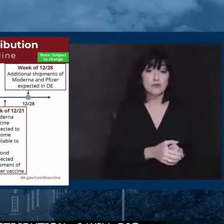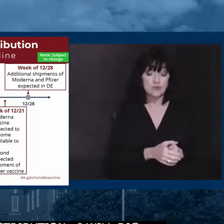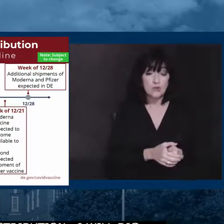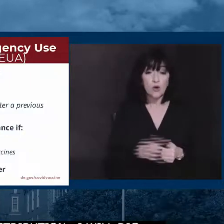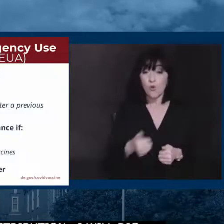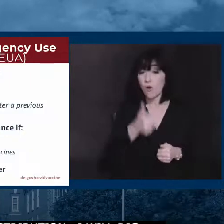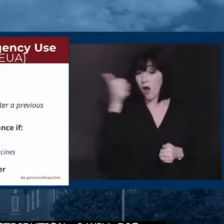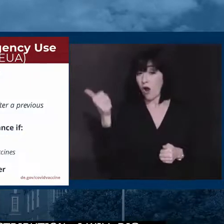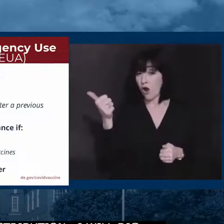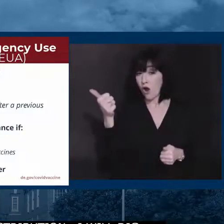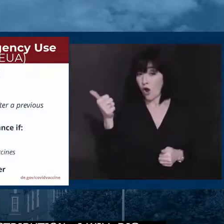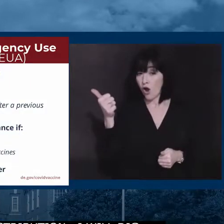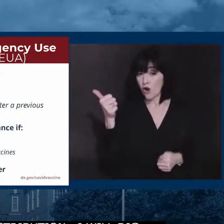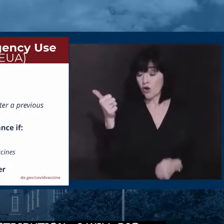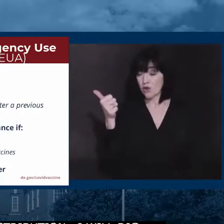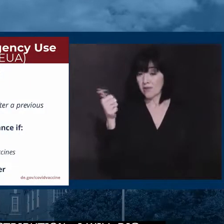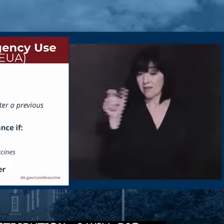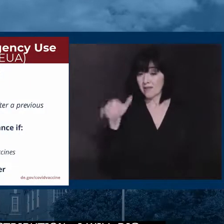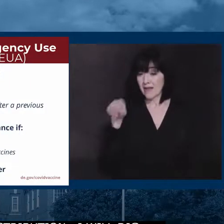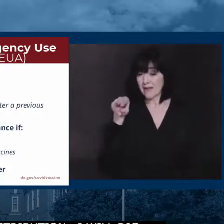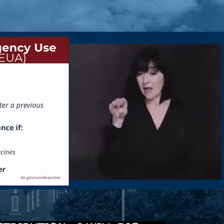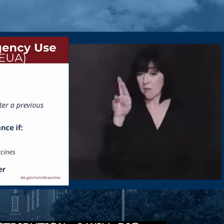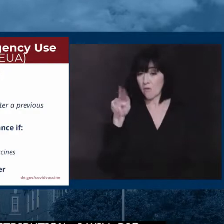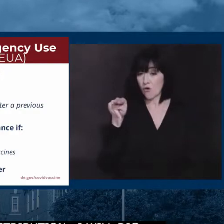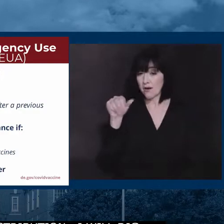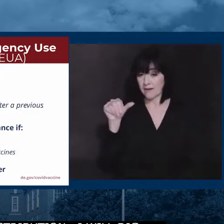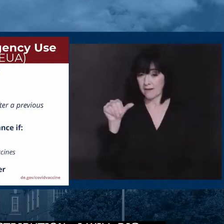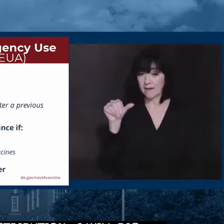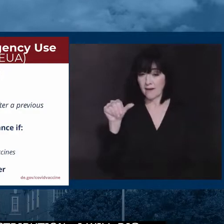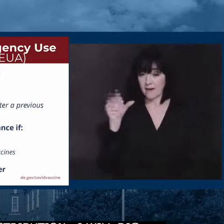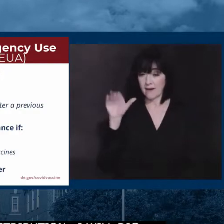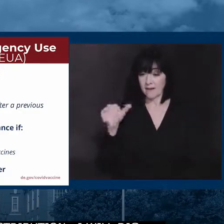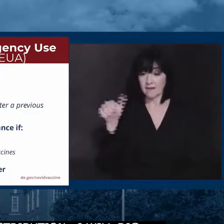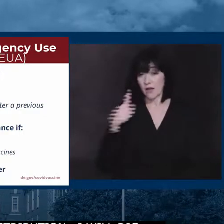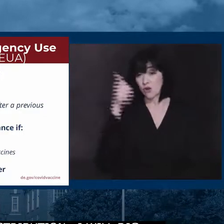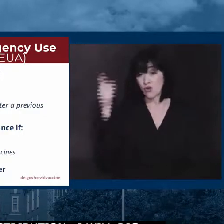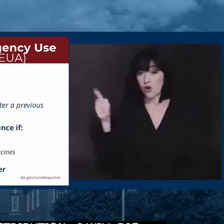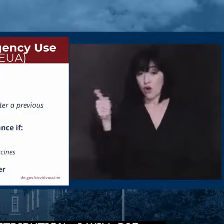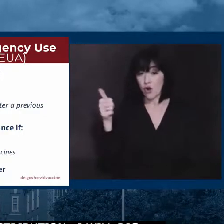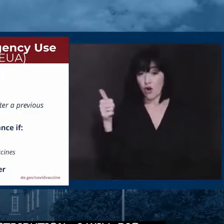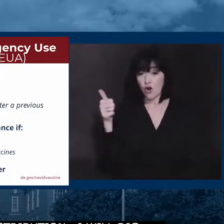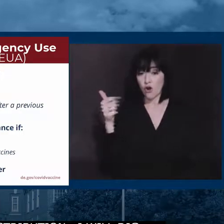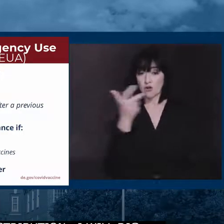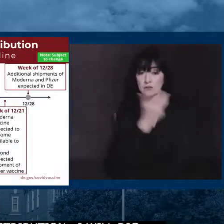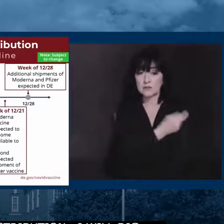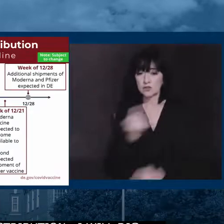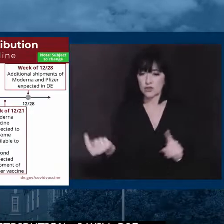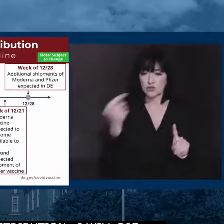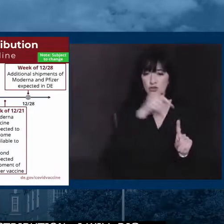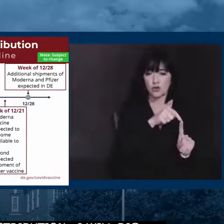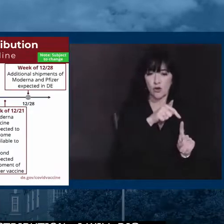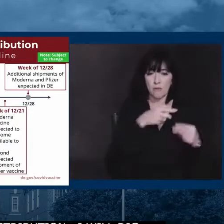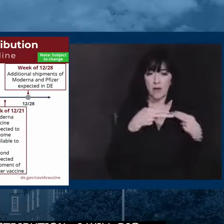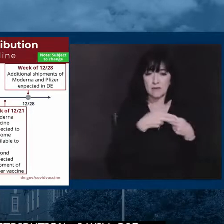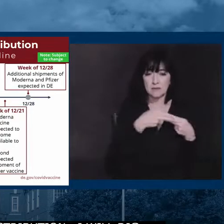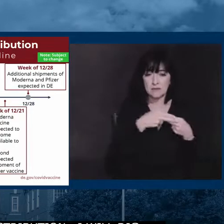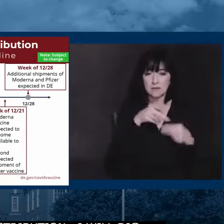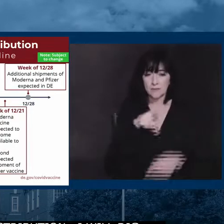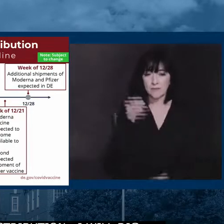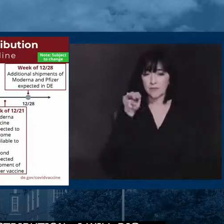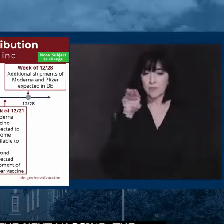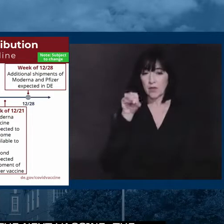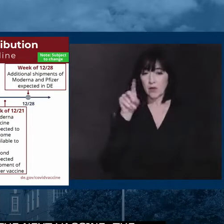same type, the mRNA vaccine is, if you can go back to the previous slide,